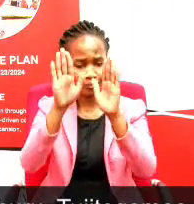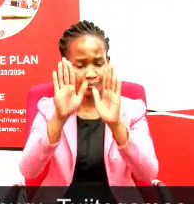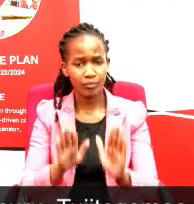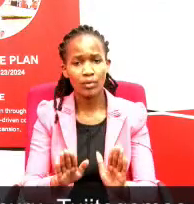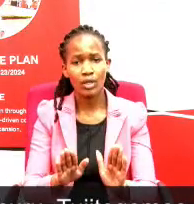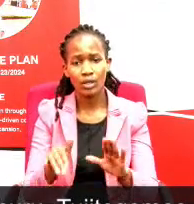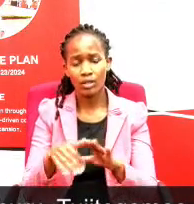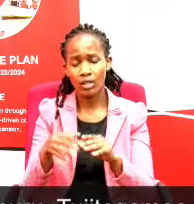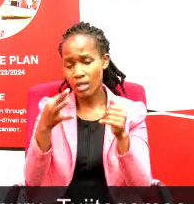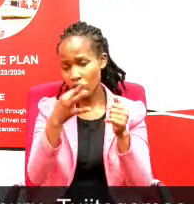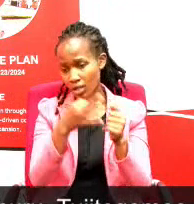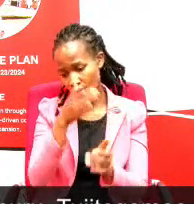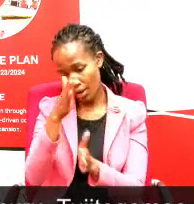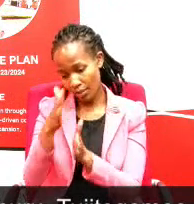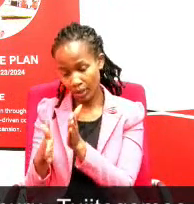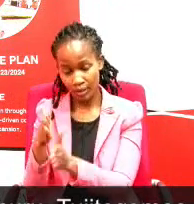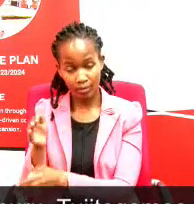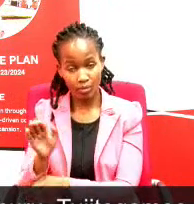in the 8th corporate plan.